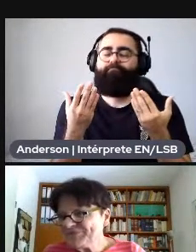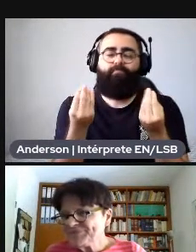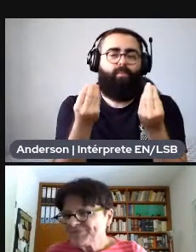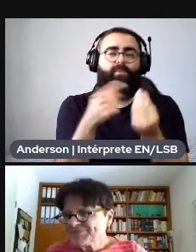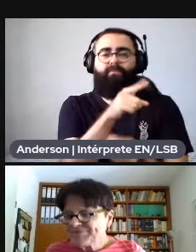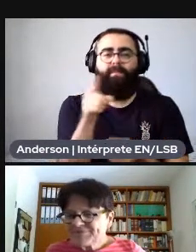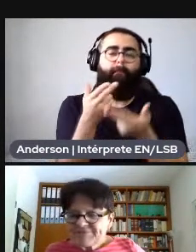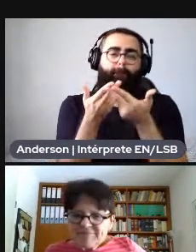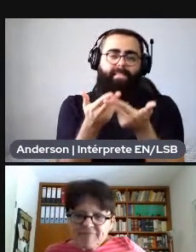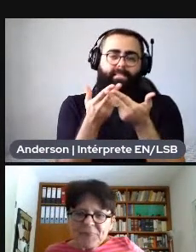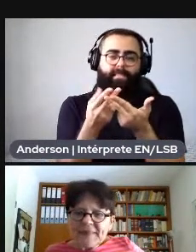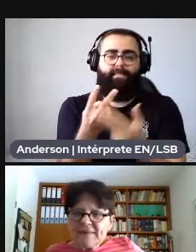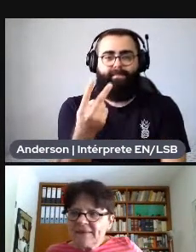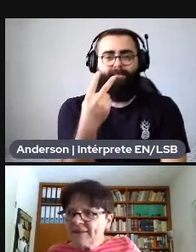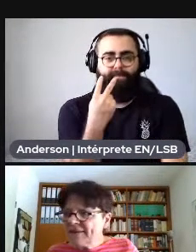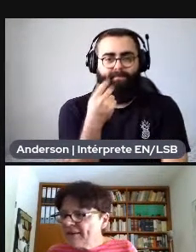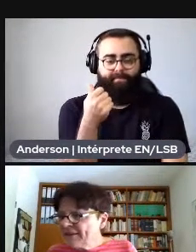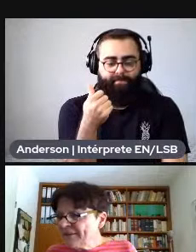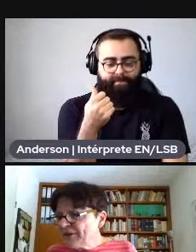patience.